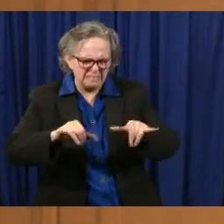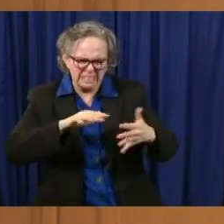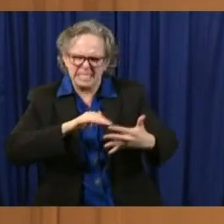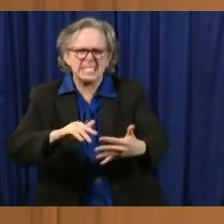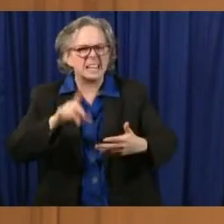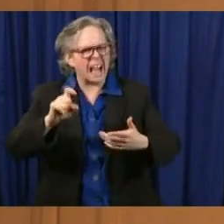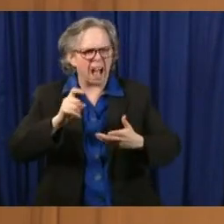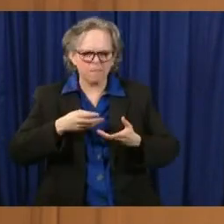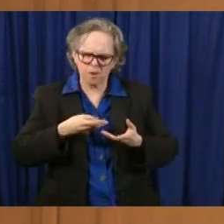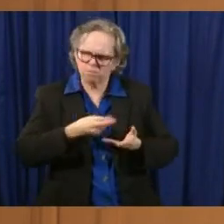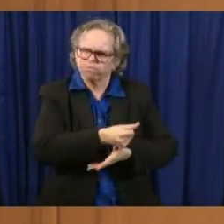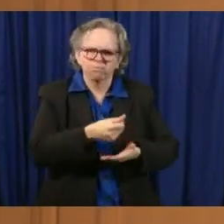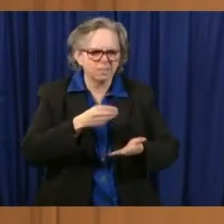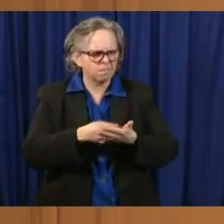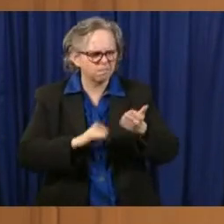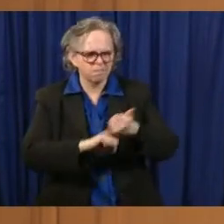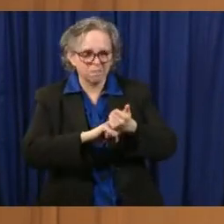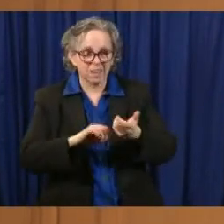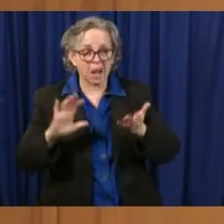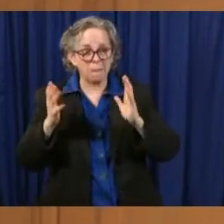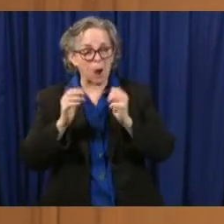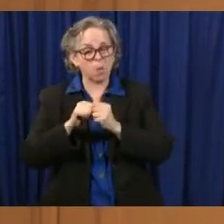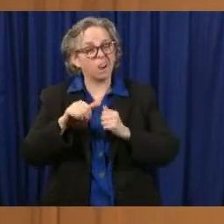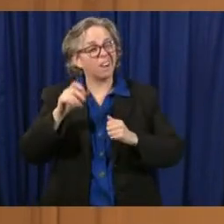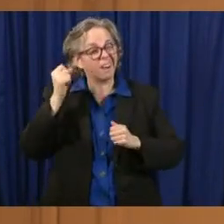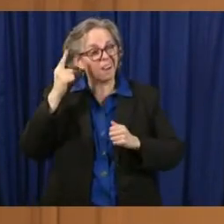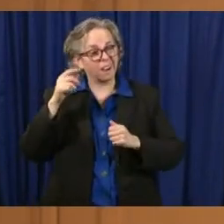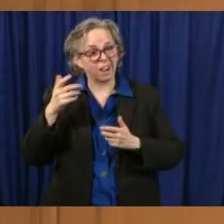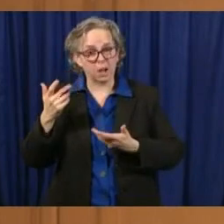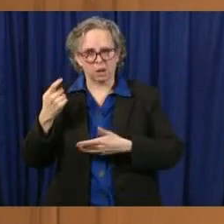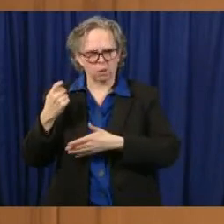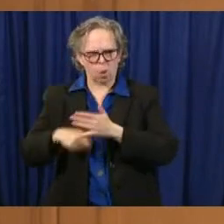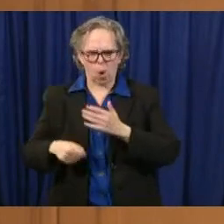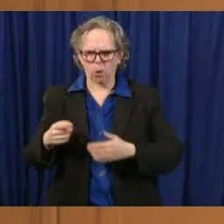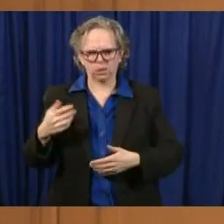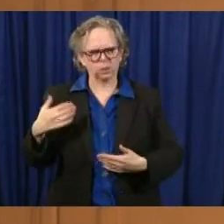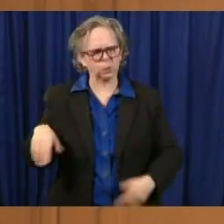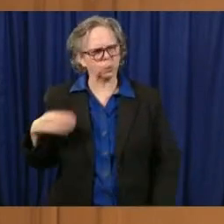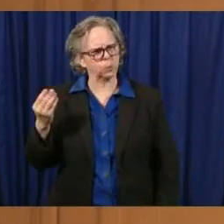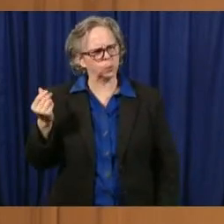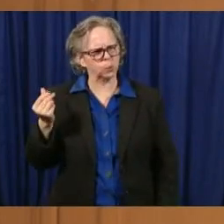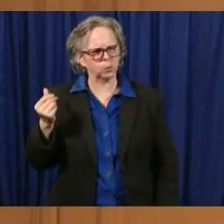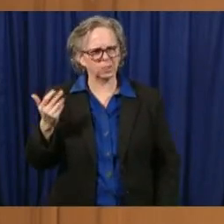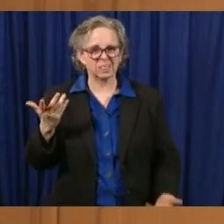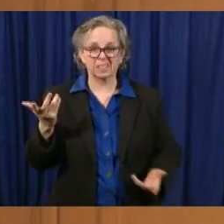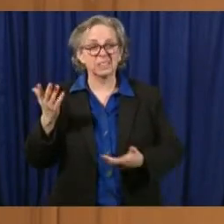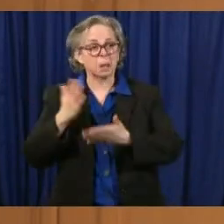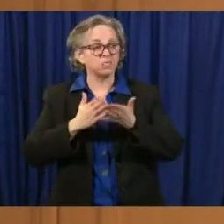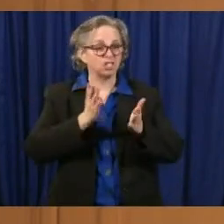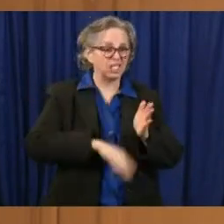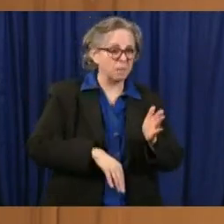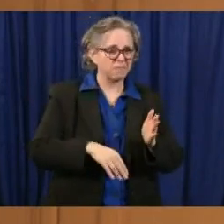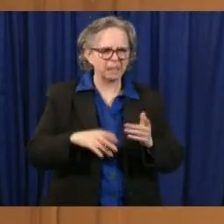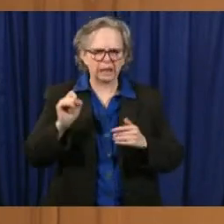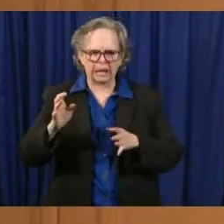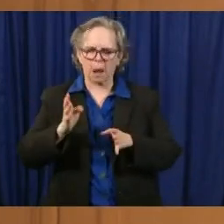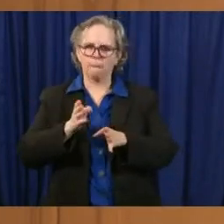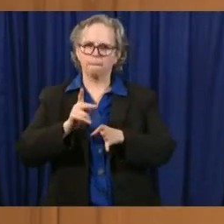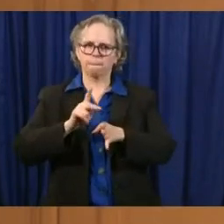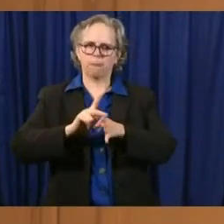cheap. But we really need to do this part professionally and well so that we don't see a rebound. Thank you.